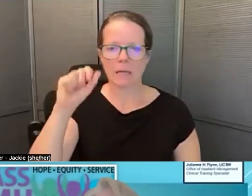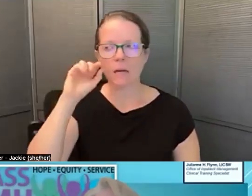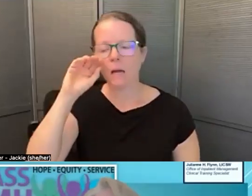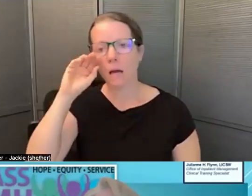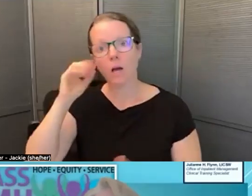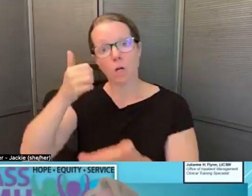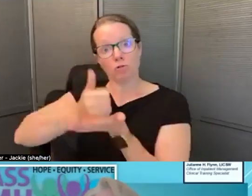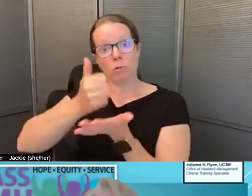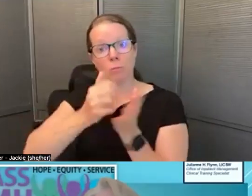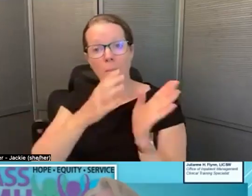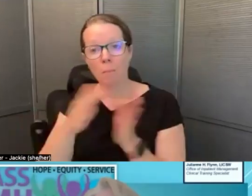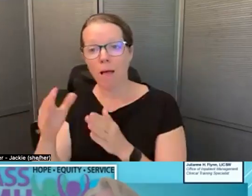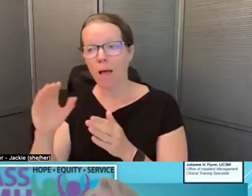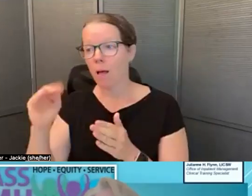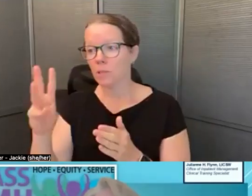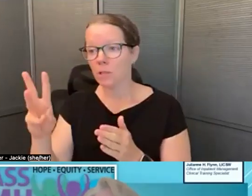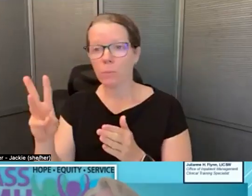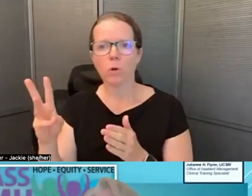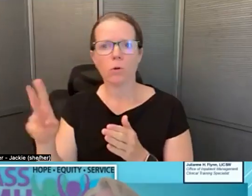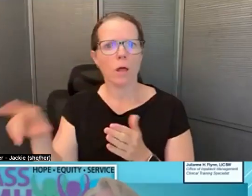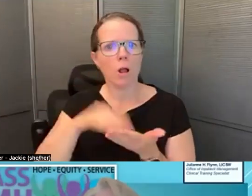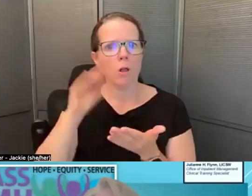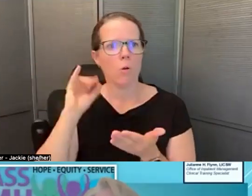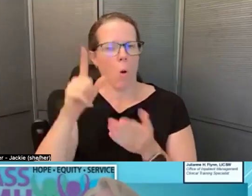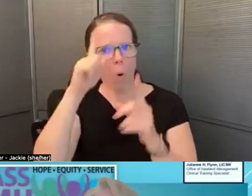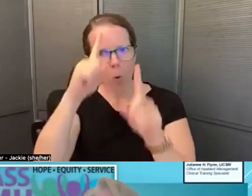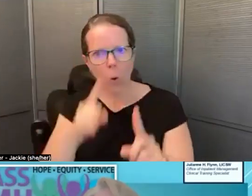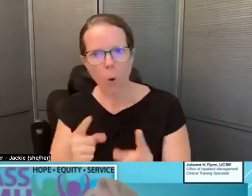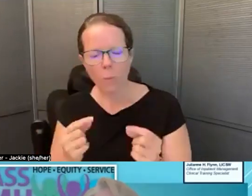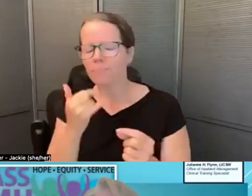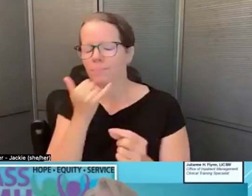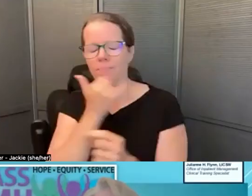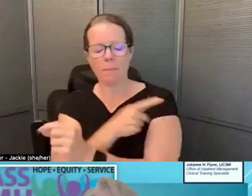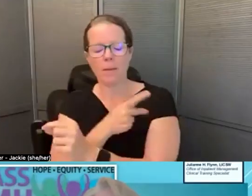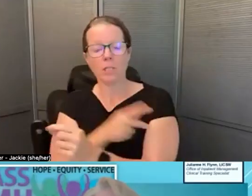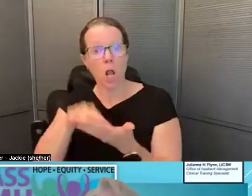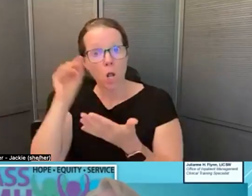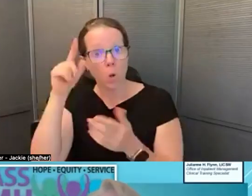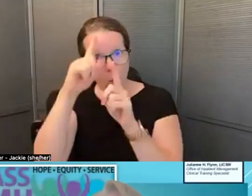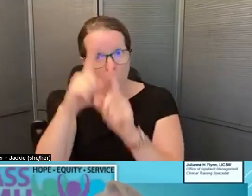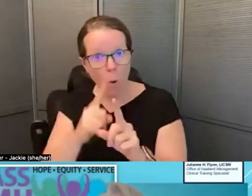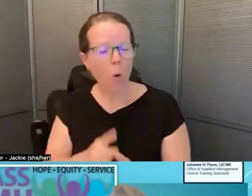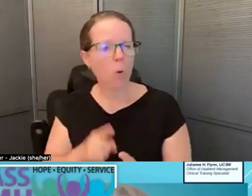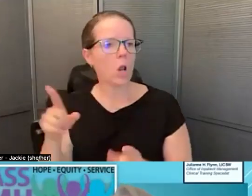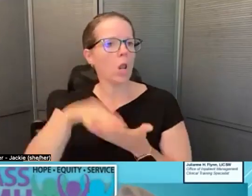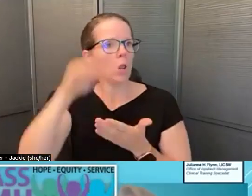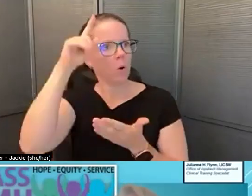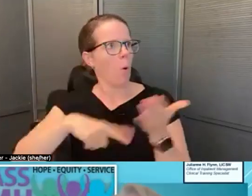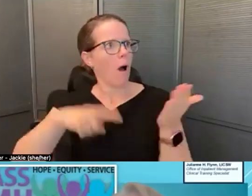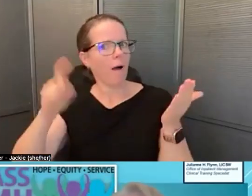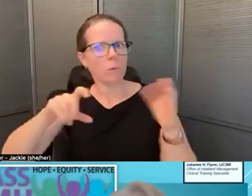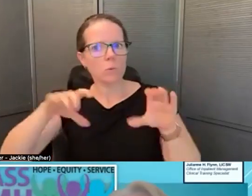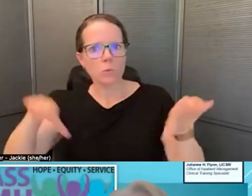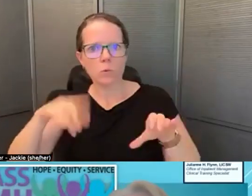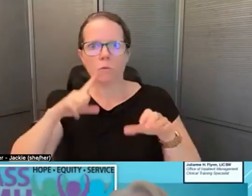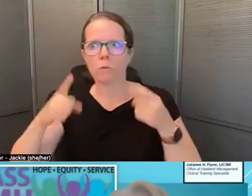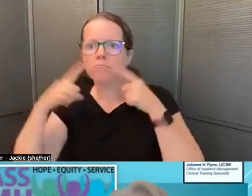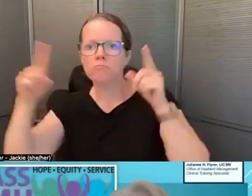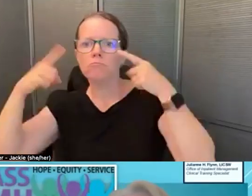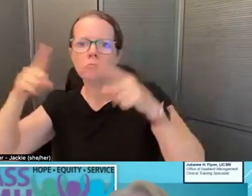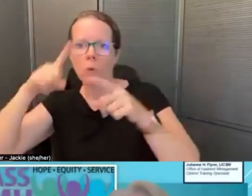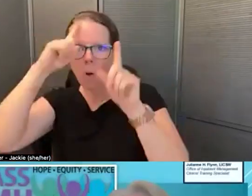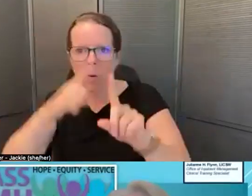the goals. They know what they have to do to help them achieve their goals. They know they will come to us and tell